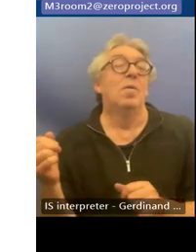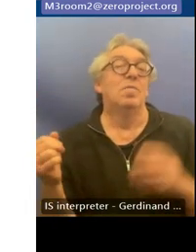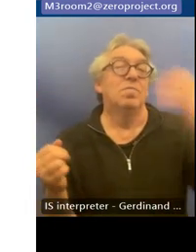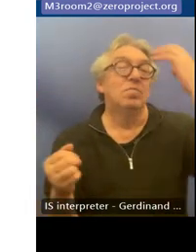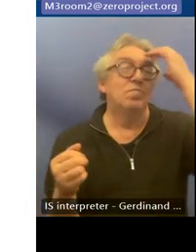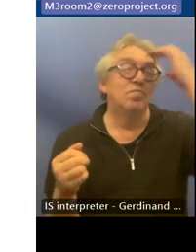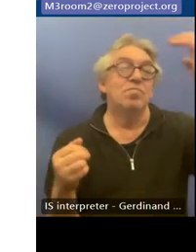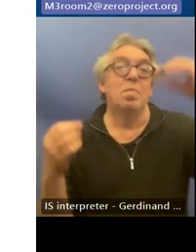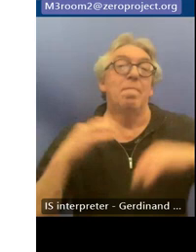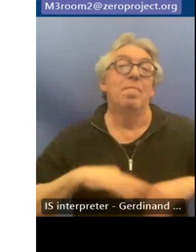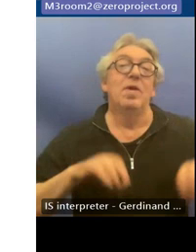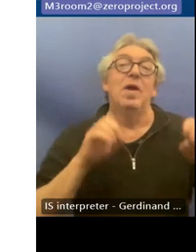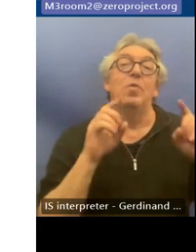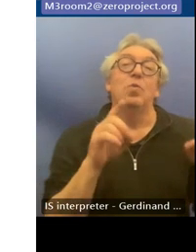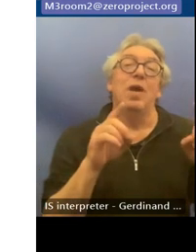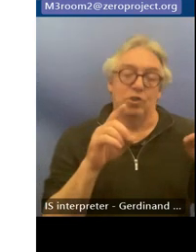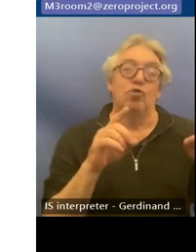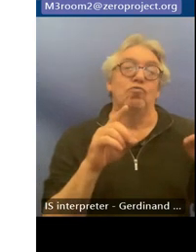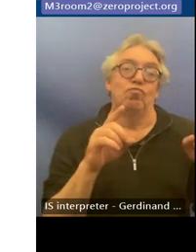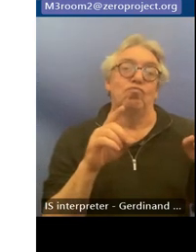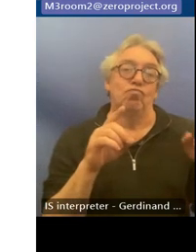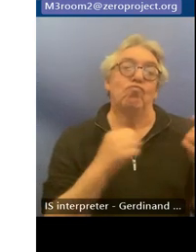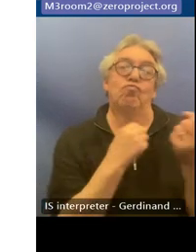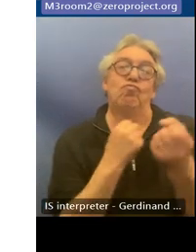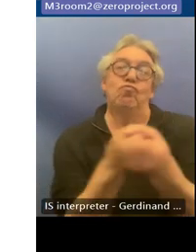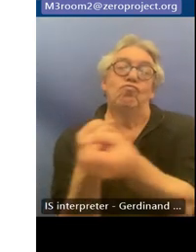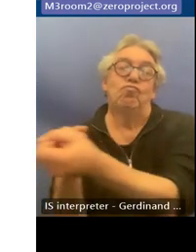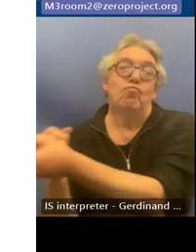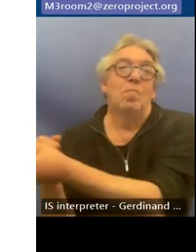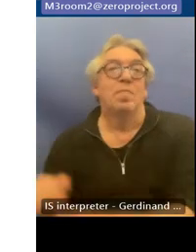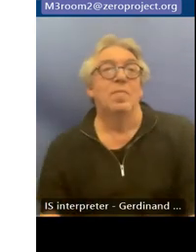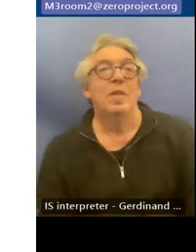programs. The volume has been